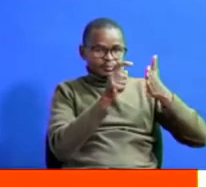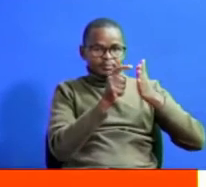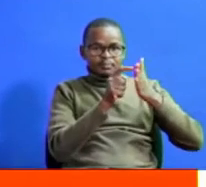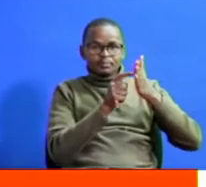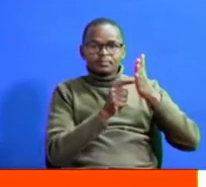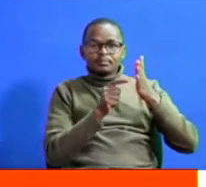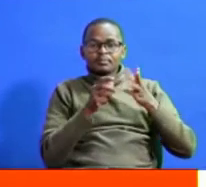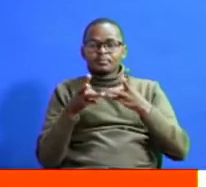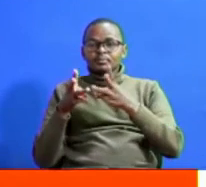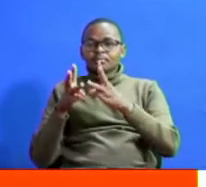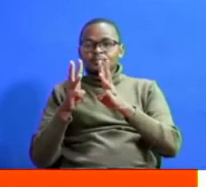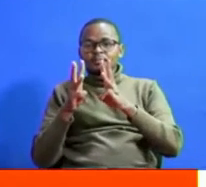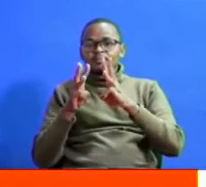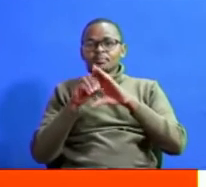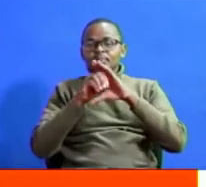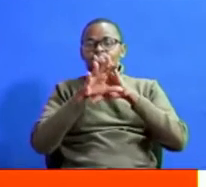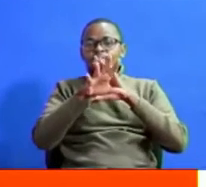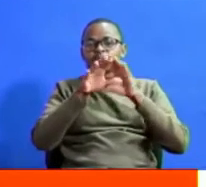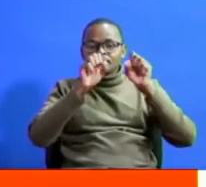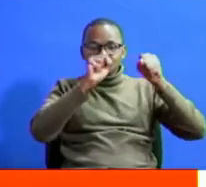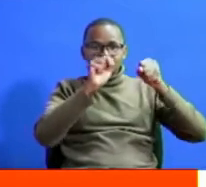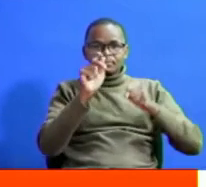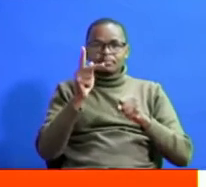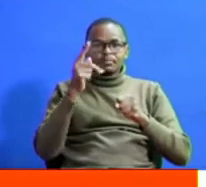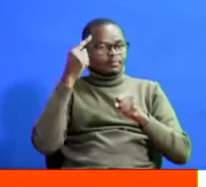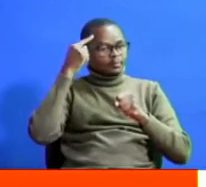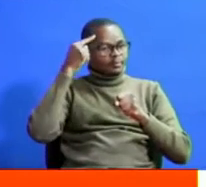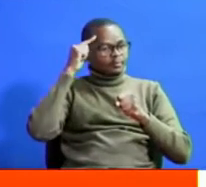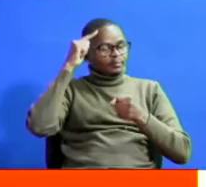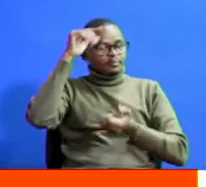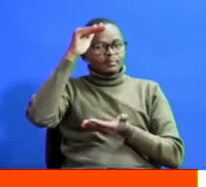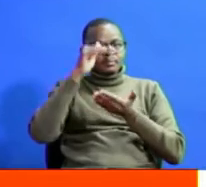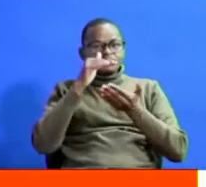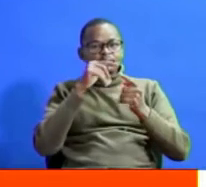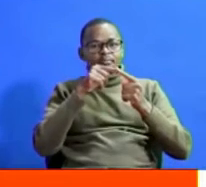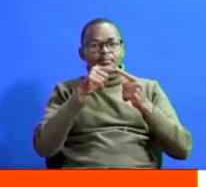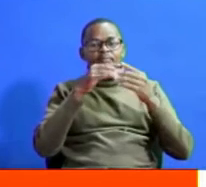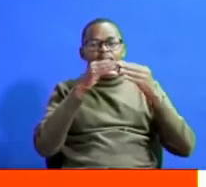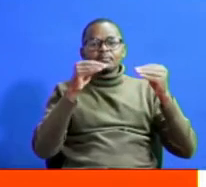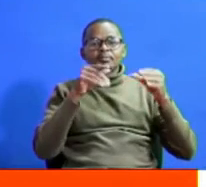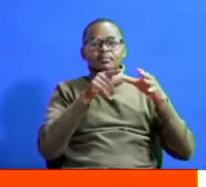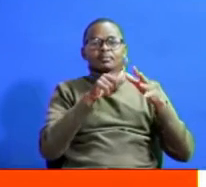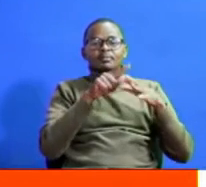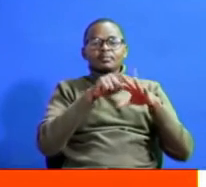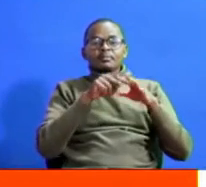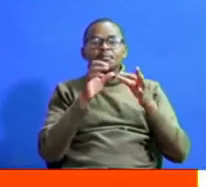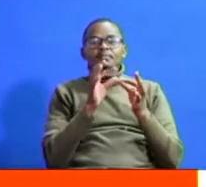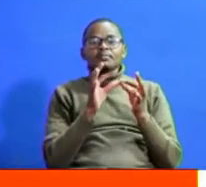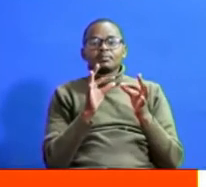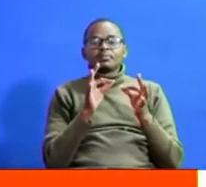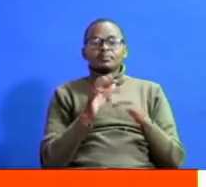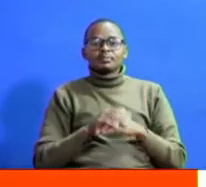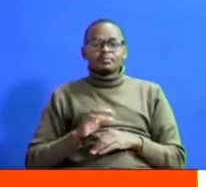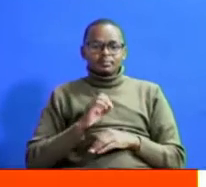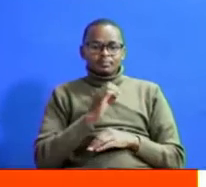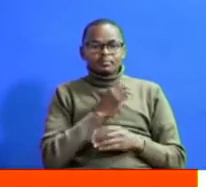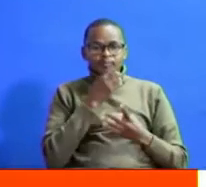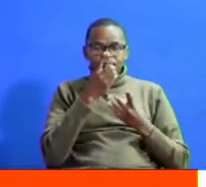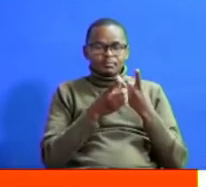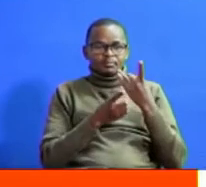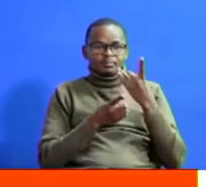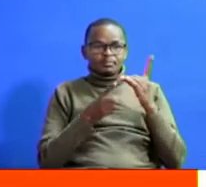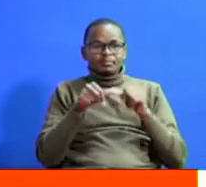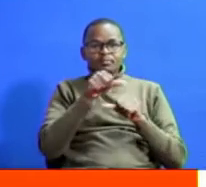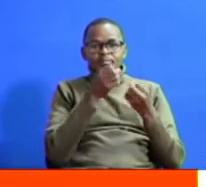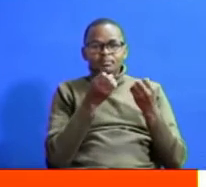avenues to be explored to enable Kenyan Seychelles to fully maximize and further solidify the existing ties. Our discussions have revolved